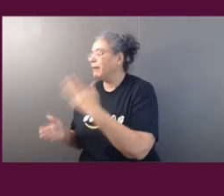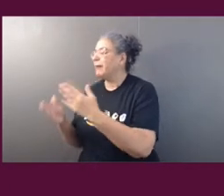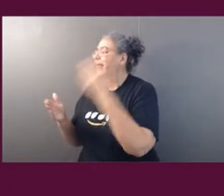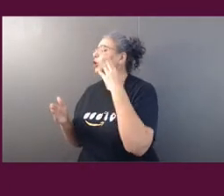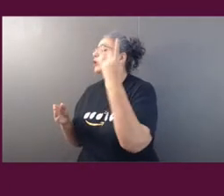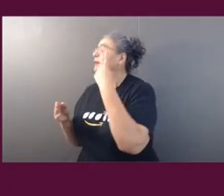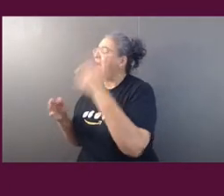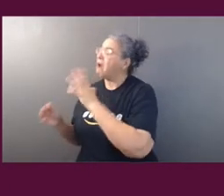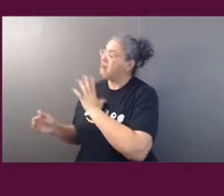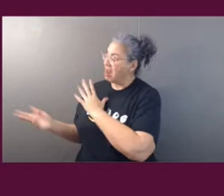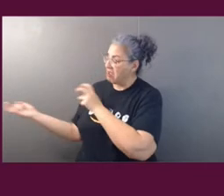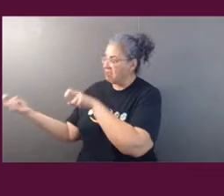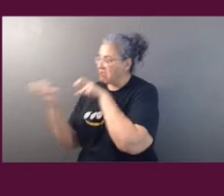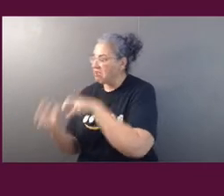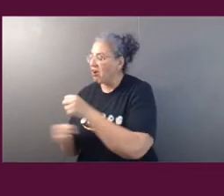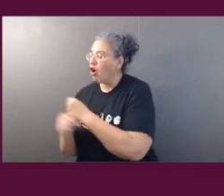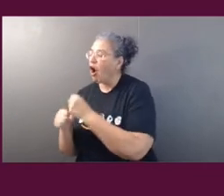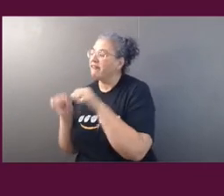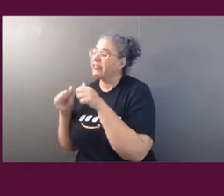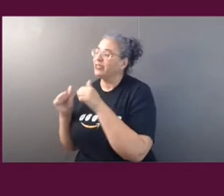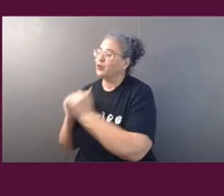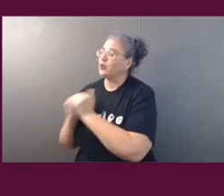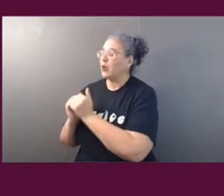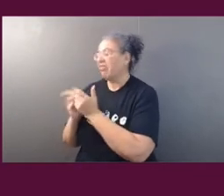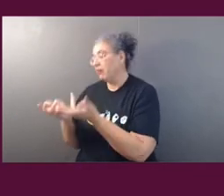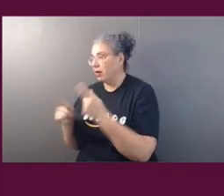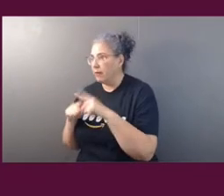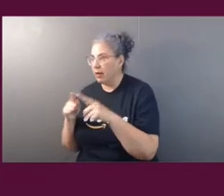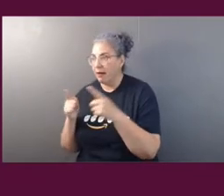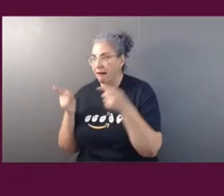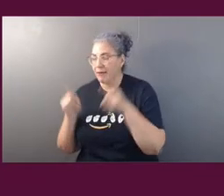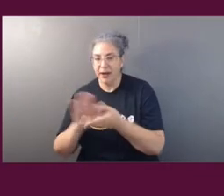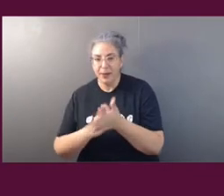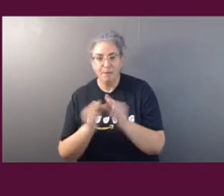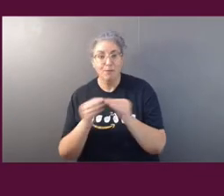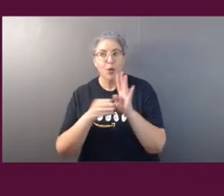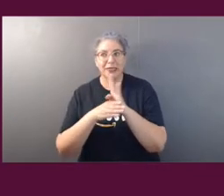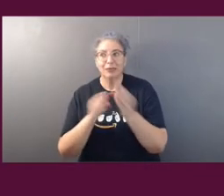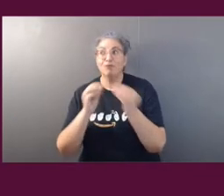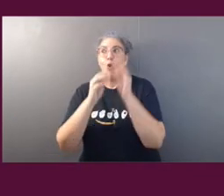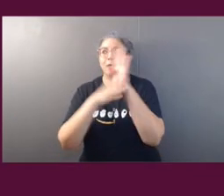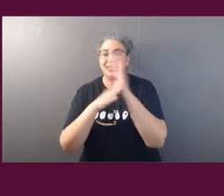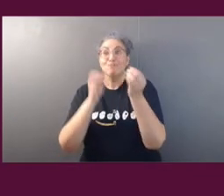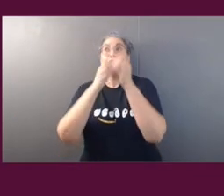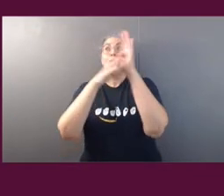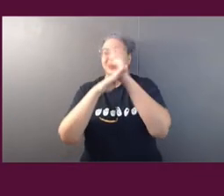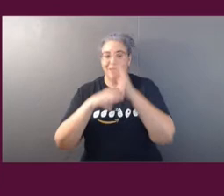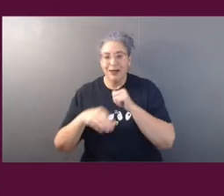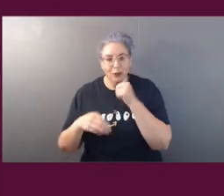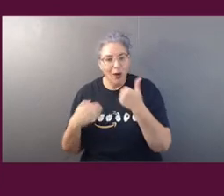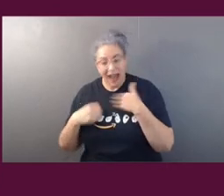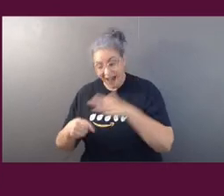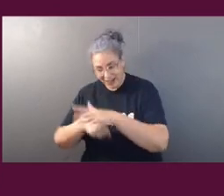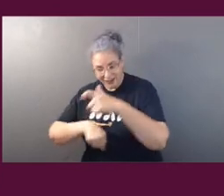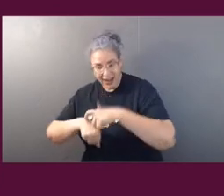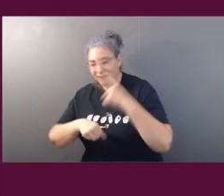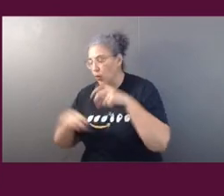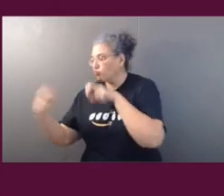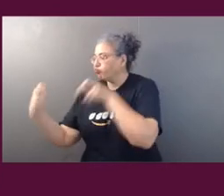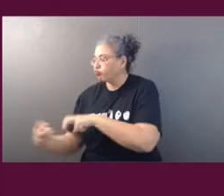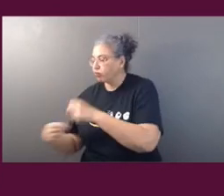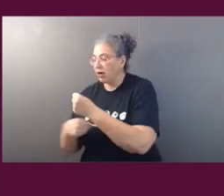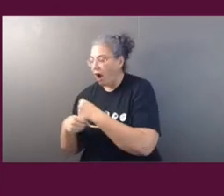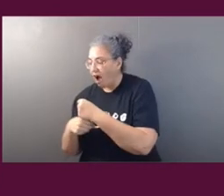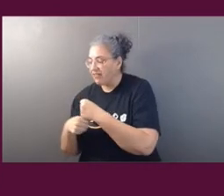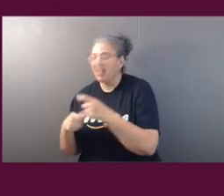down and have coffees with people. And then as I got busier, I wasn't able to do the coffees anymore. And then I decided to do